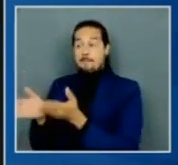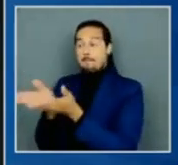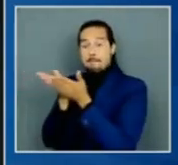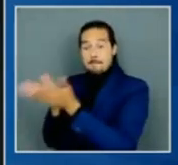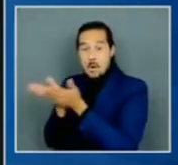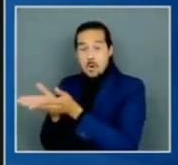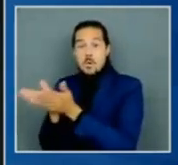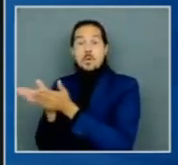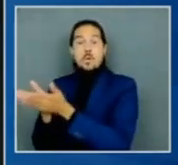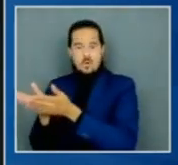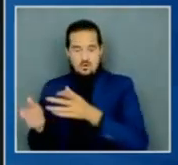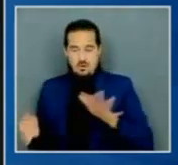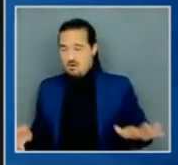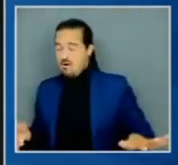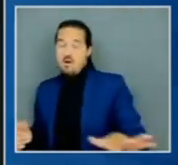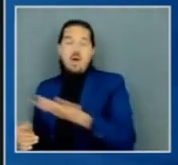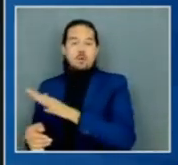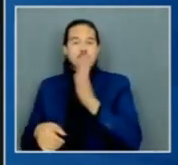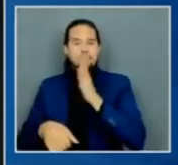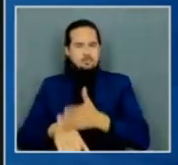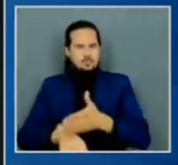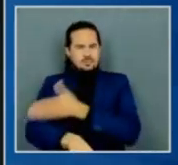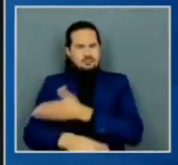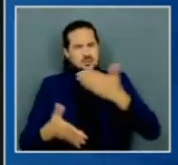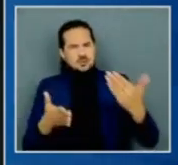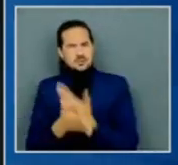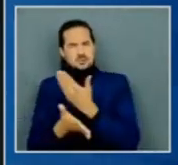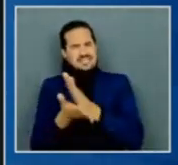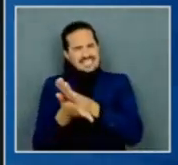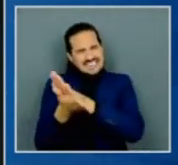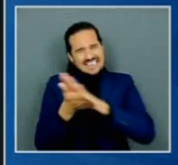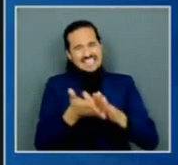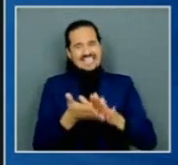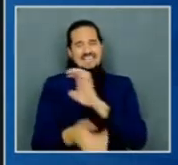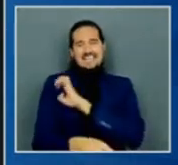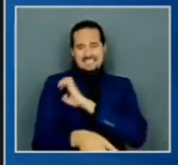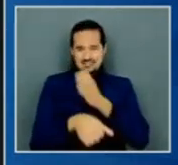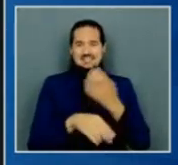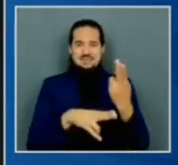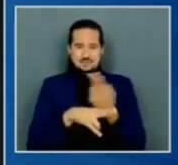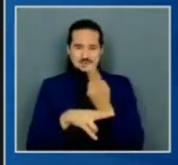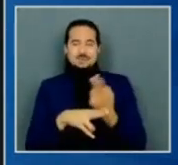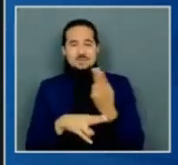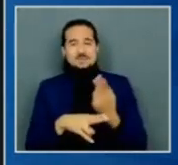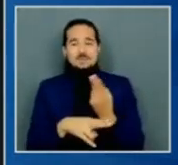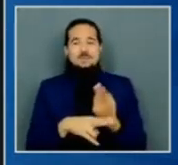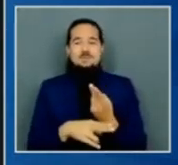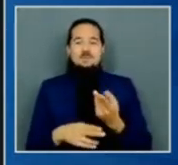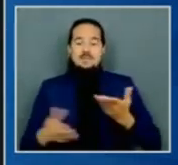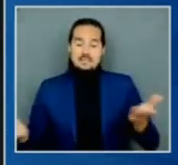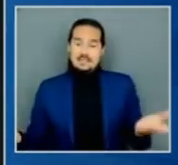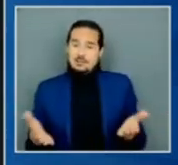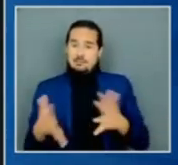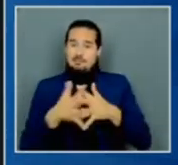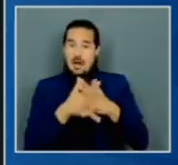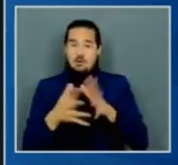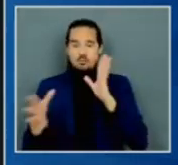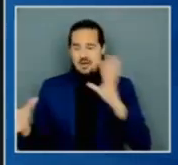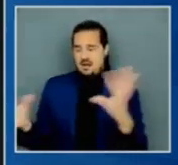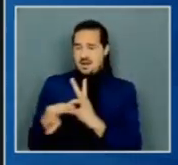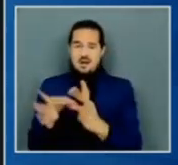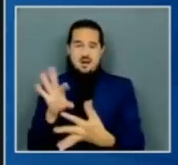while powering them with clean energy. Spark a renaissance in American passenger rail that will not only connect